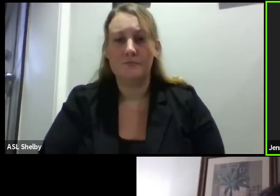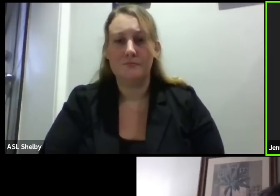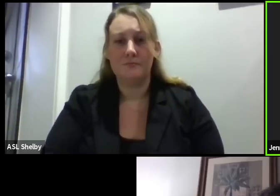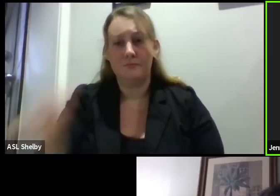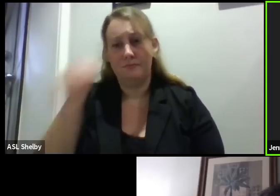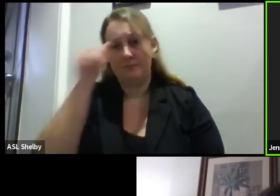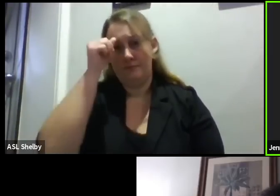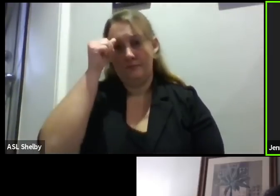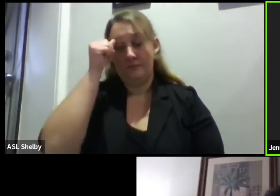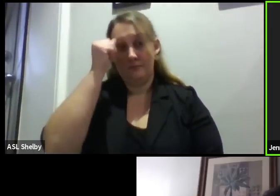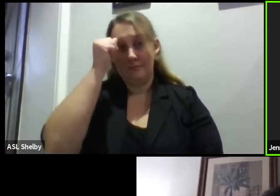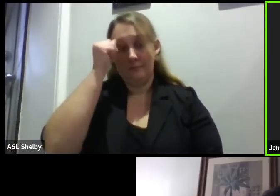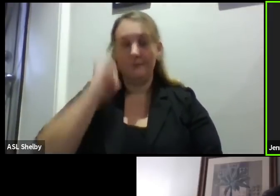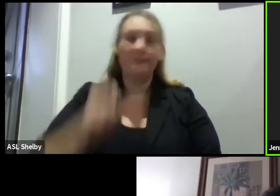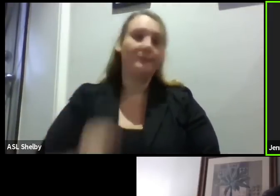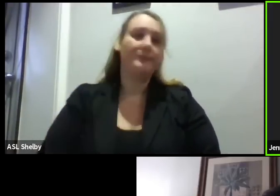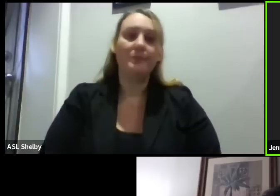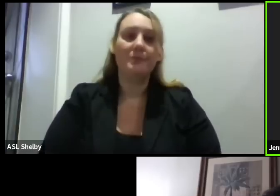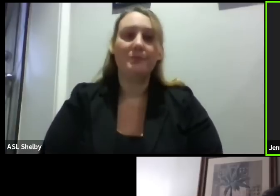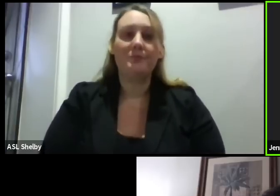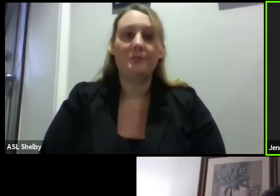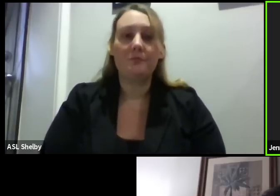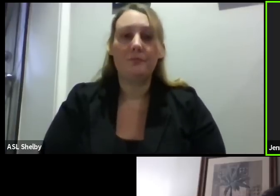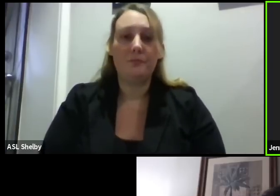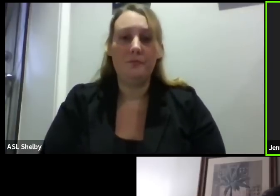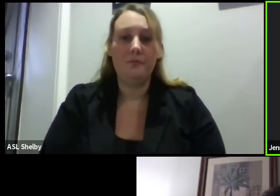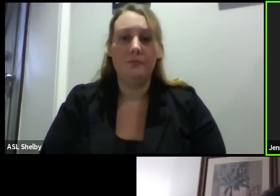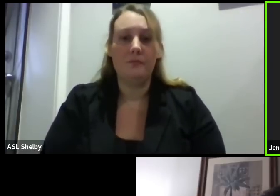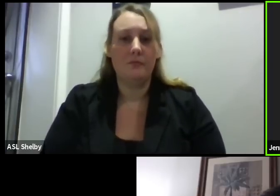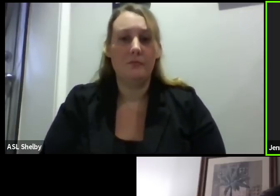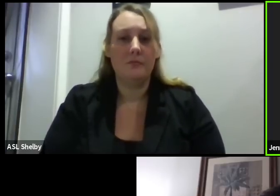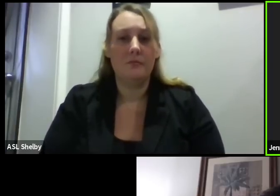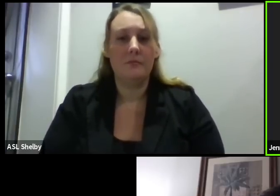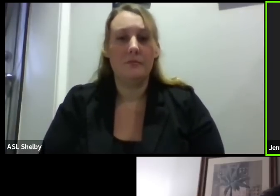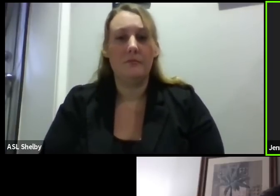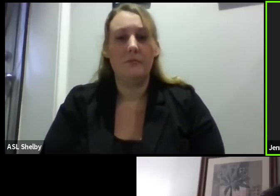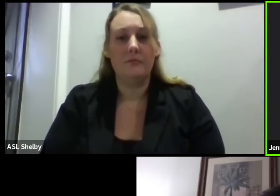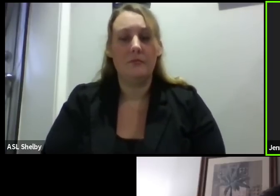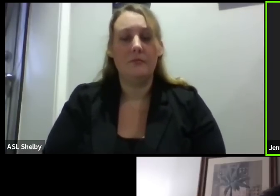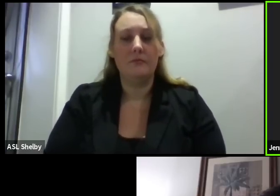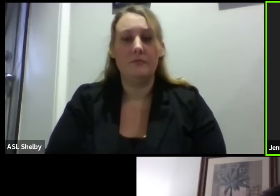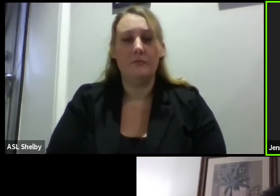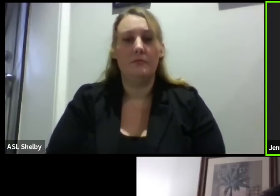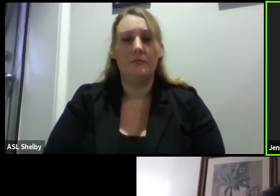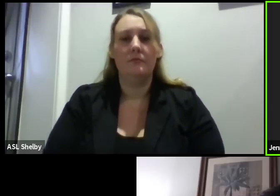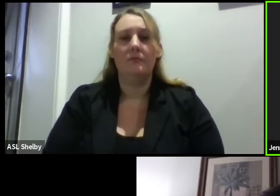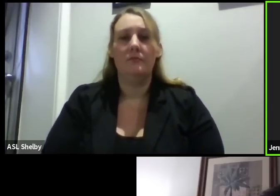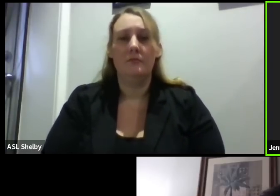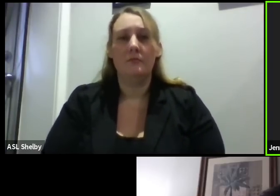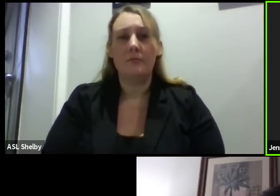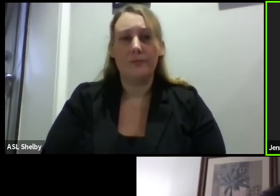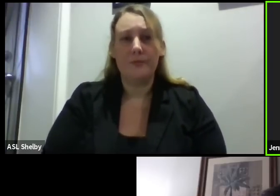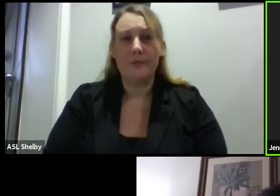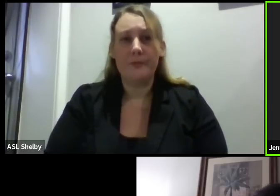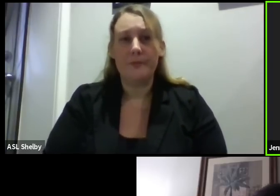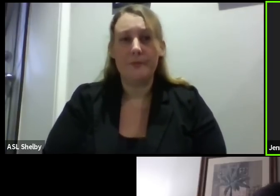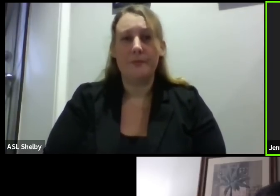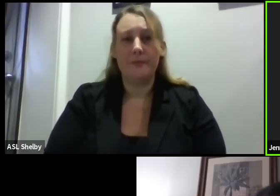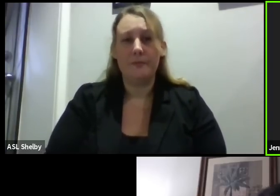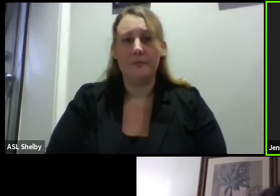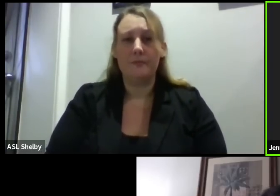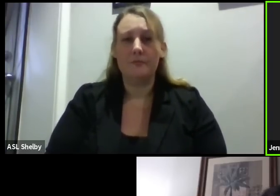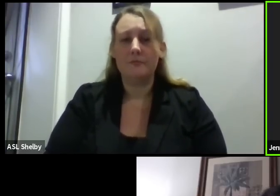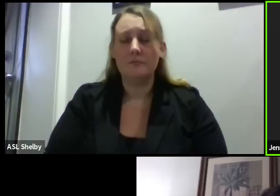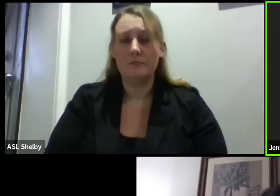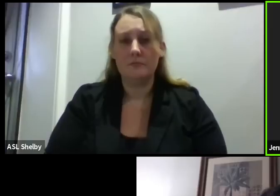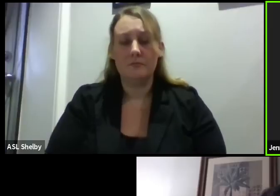al gobernador Cuomo que suspenda la renta, porque muchas de las personas, al igual que yo, no hemos recibido el estímulo